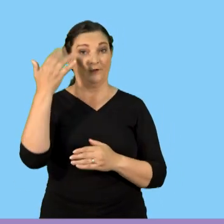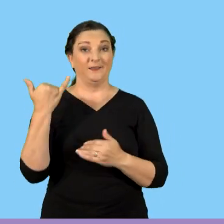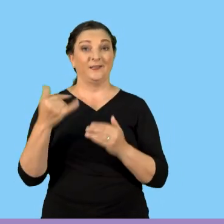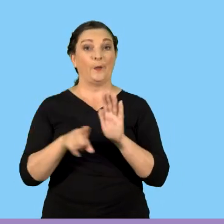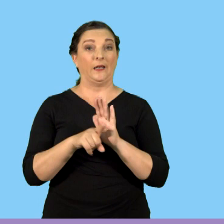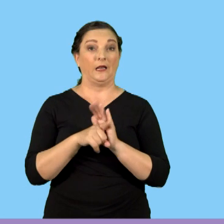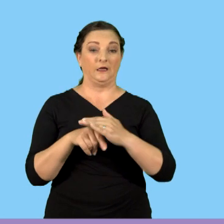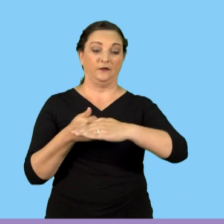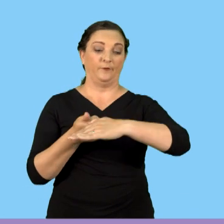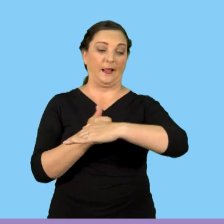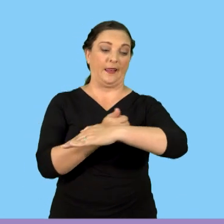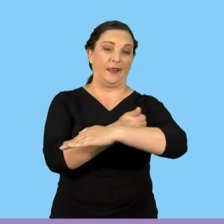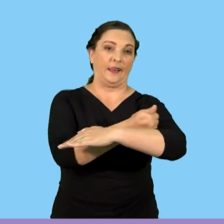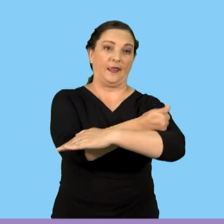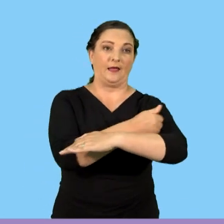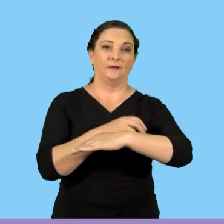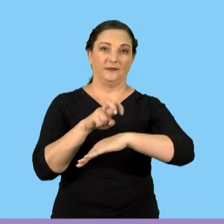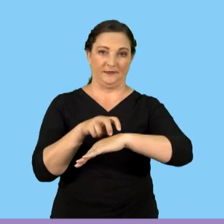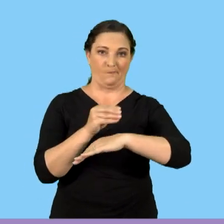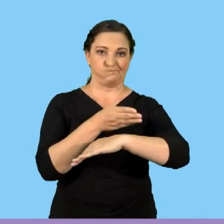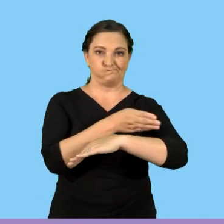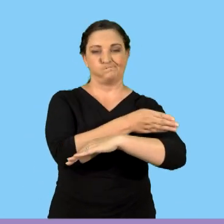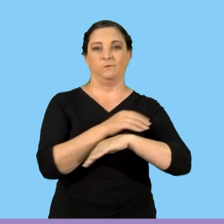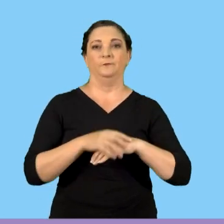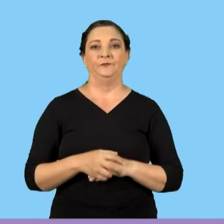And then don't forget to fill out the negative side as well.